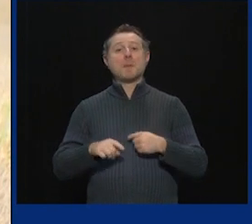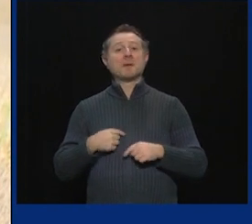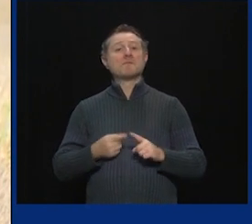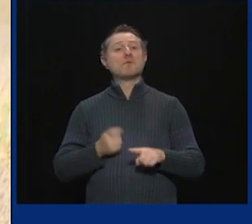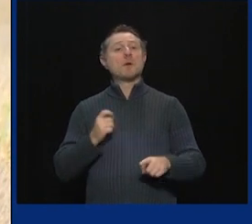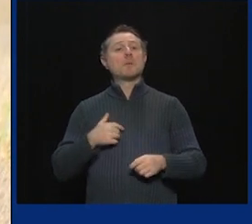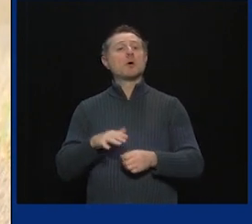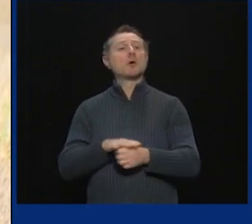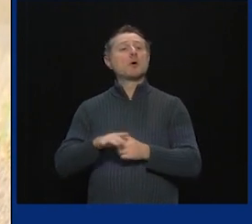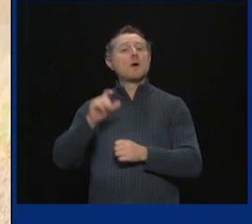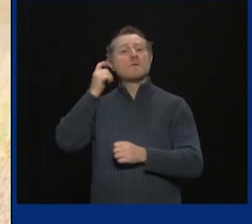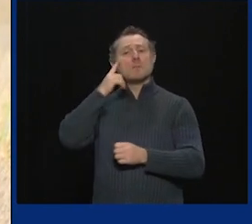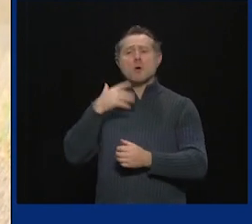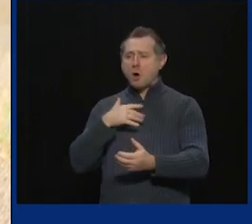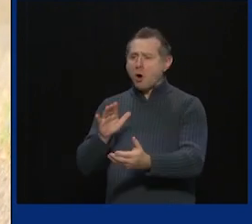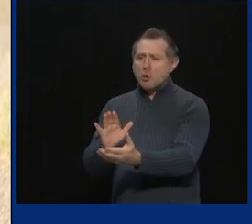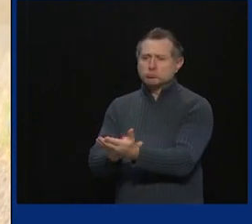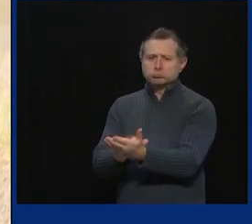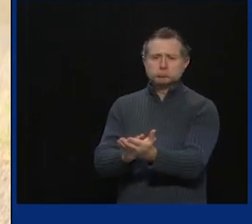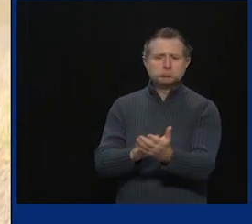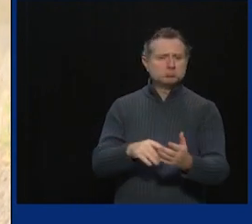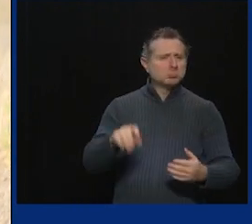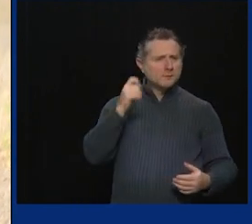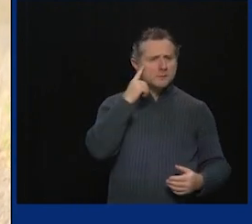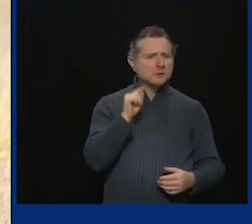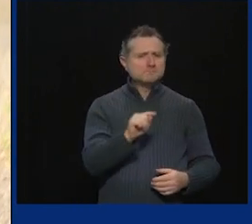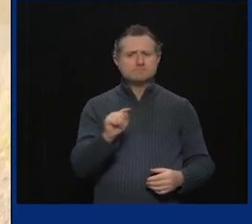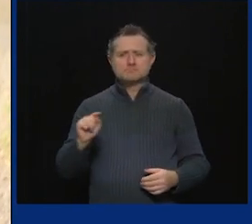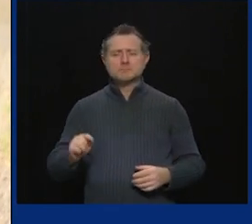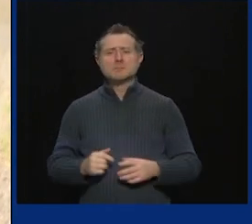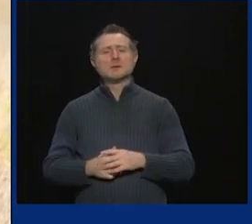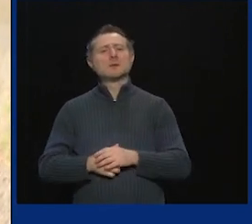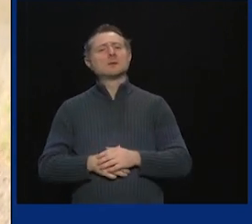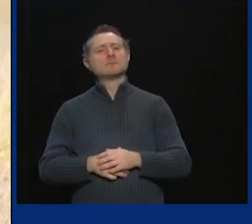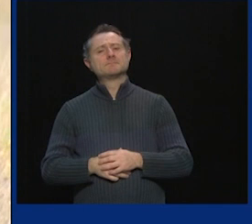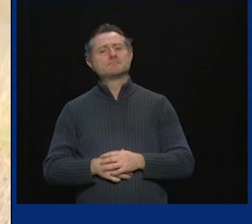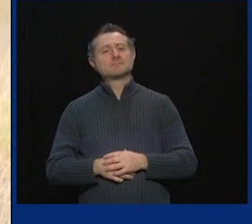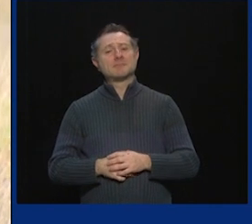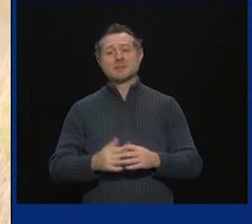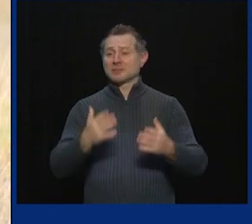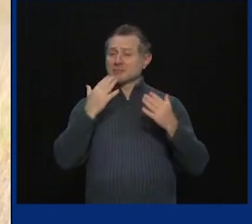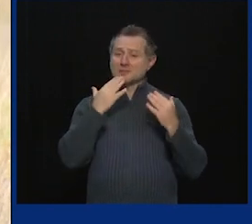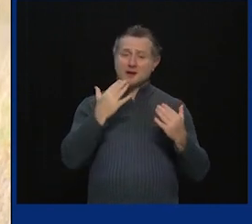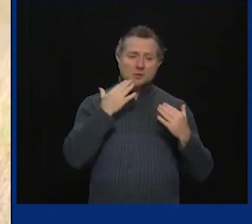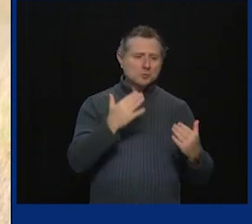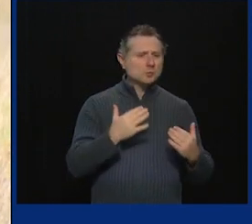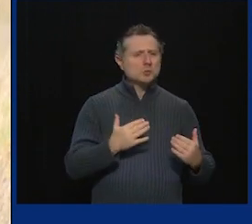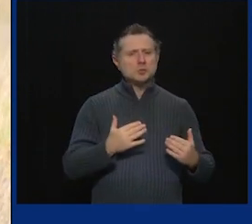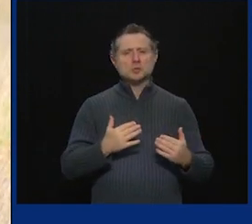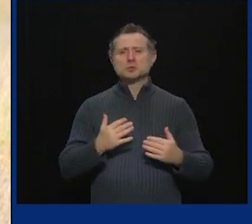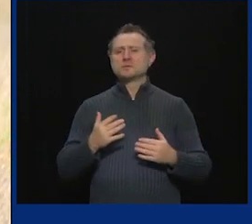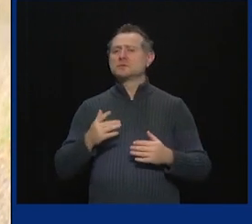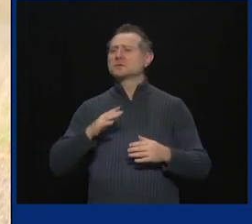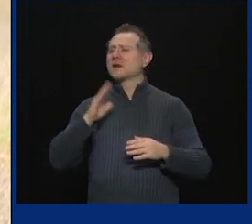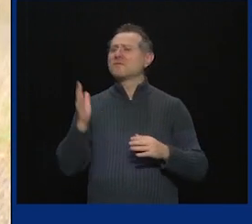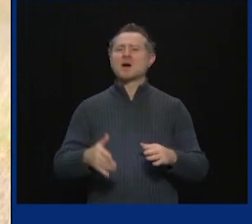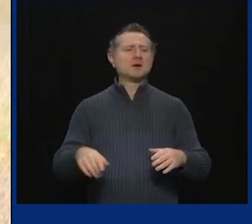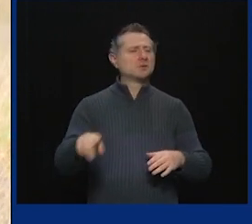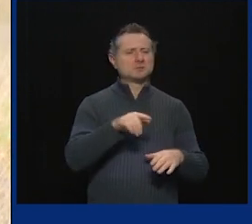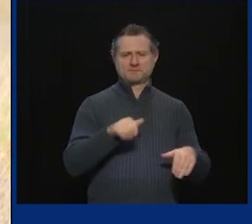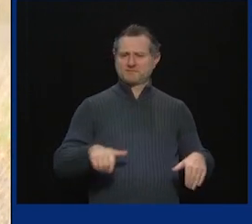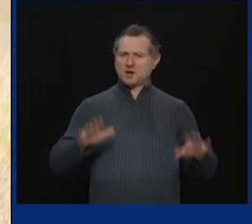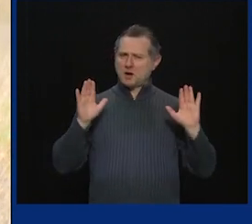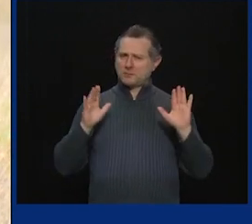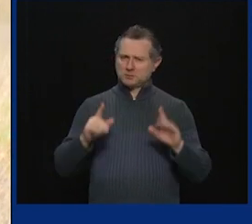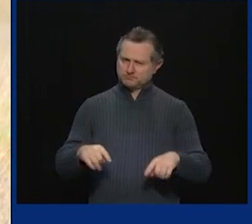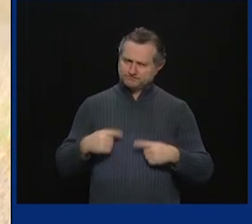County legislators, Craig Torrey and Legislator Gordon Dibble. Thank you for never giving up, for always having the faith.